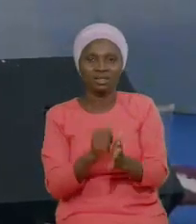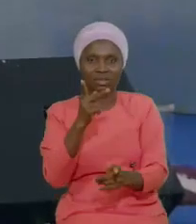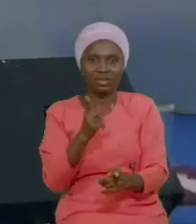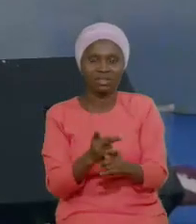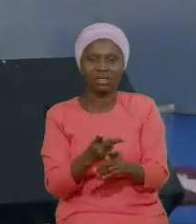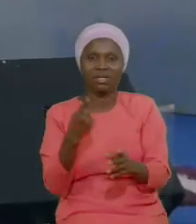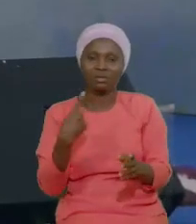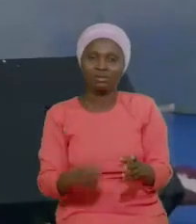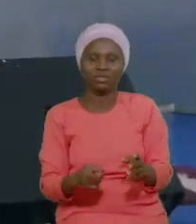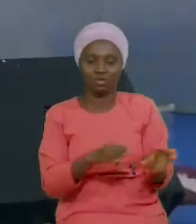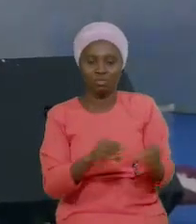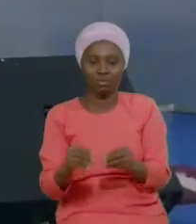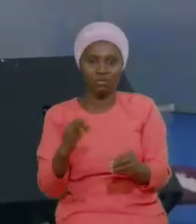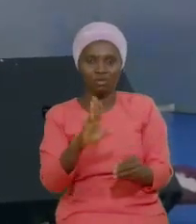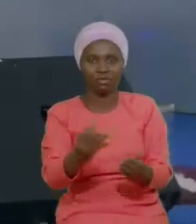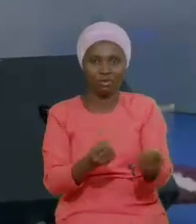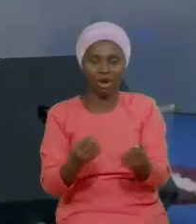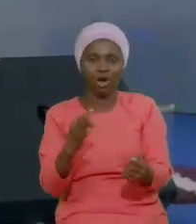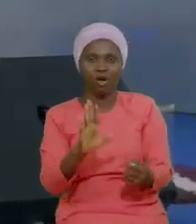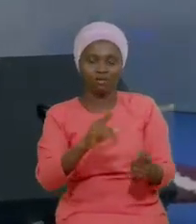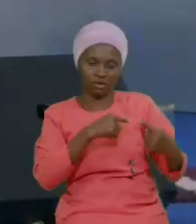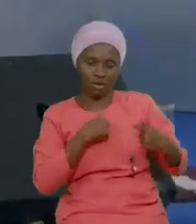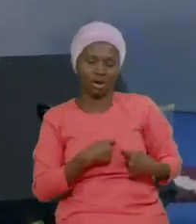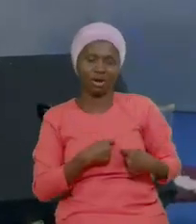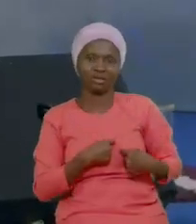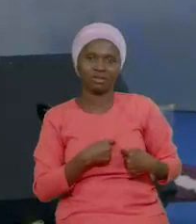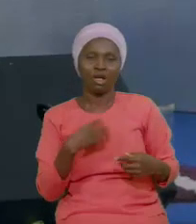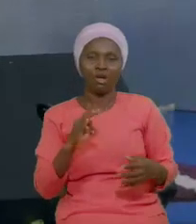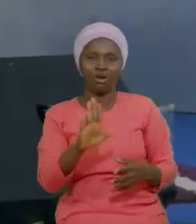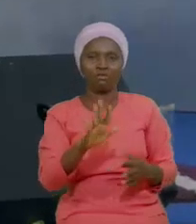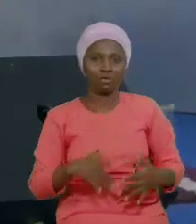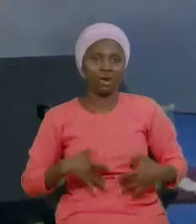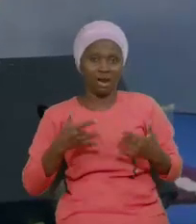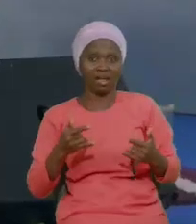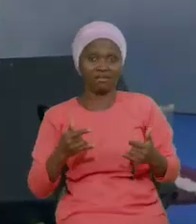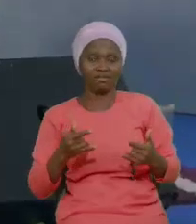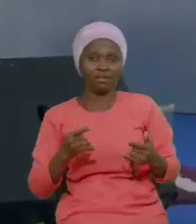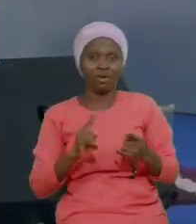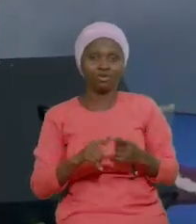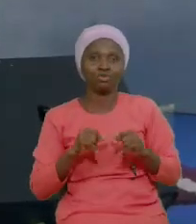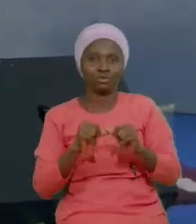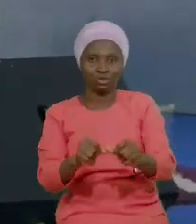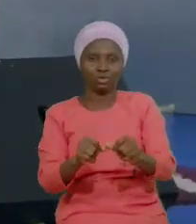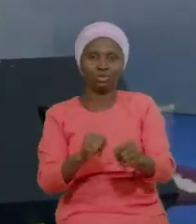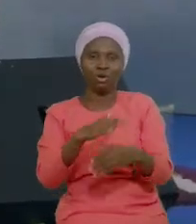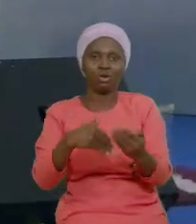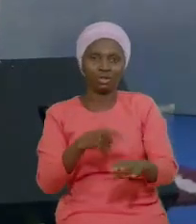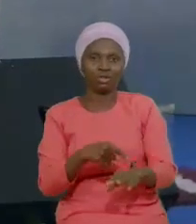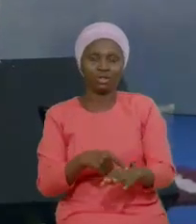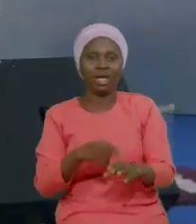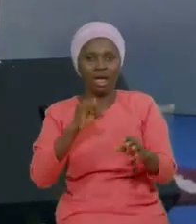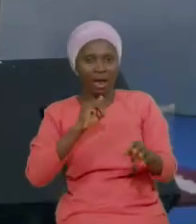the propeller of your heart, the propeller of your life rolling all the time. I